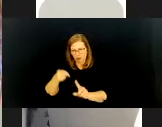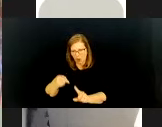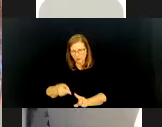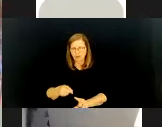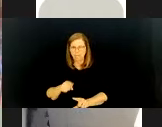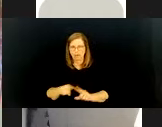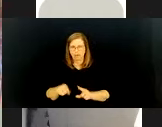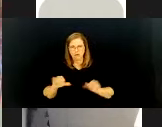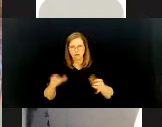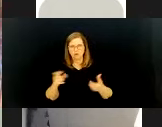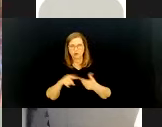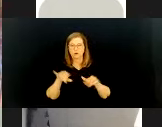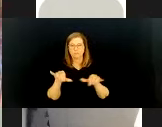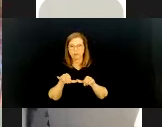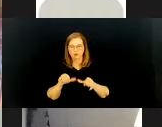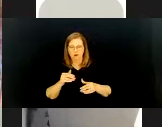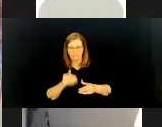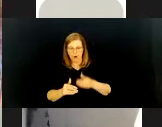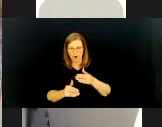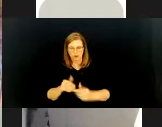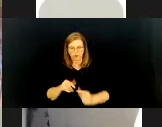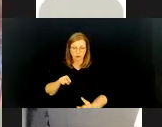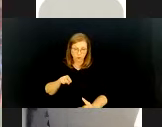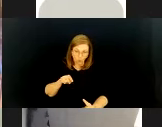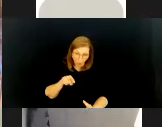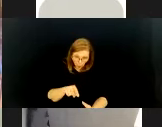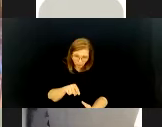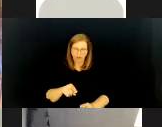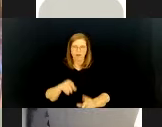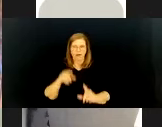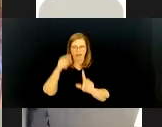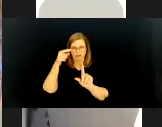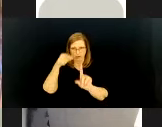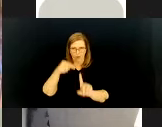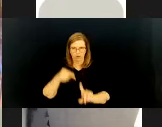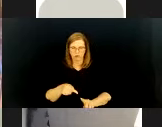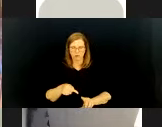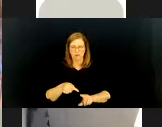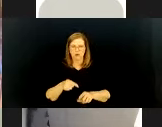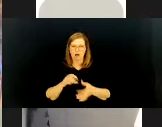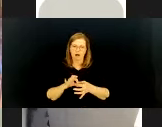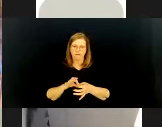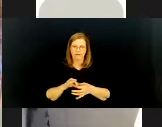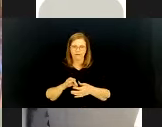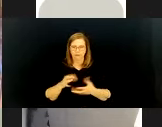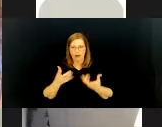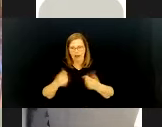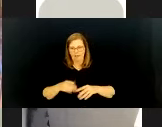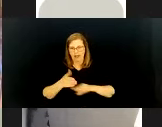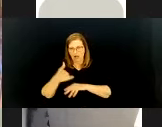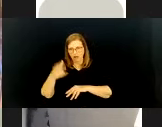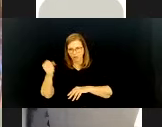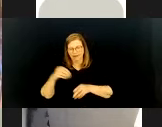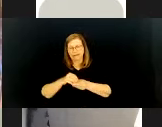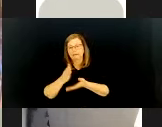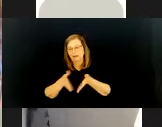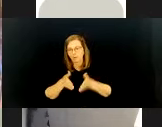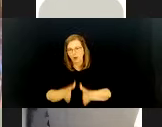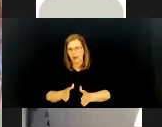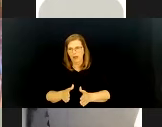want you to measure progress towards those goals, their post-secondary goals, in some way. Right, that's exactly right, Mallory.